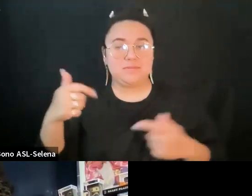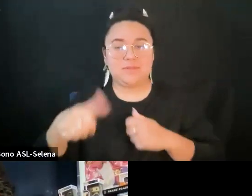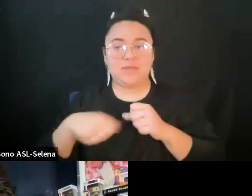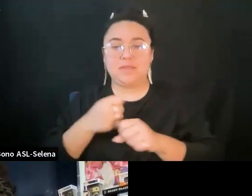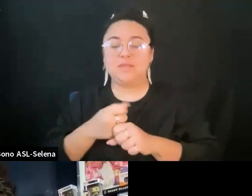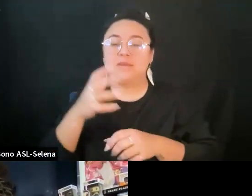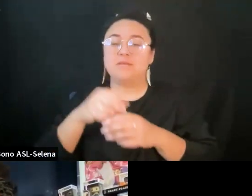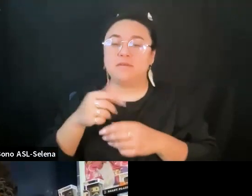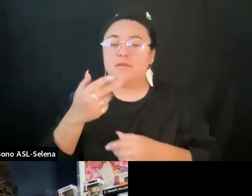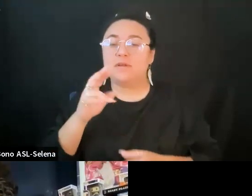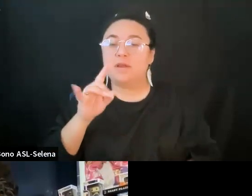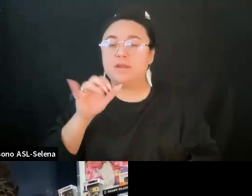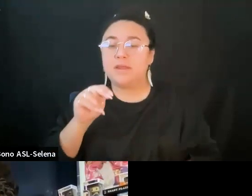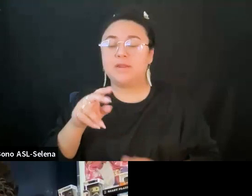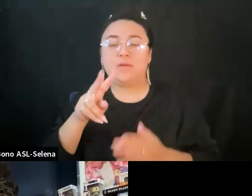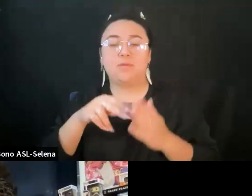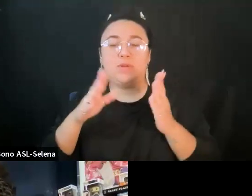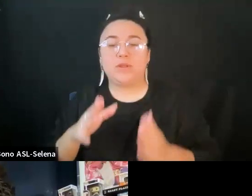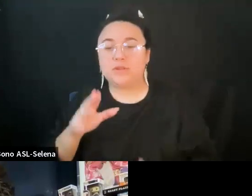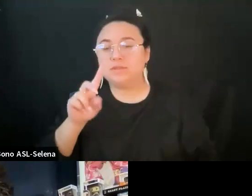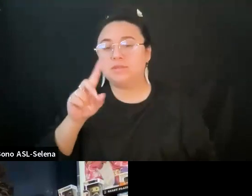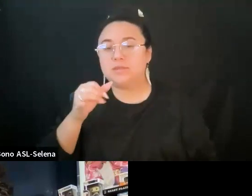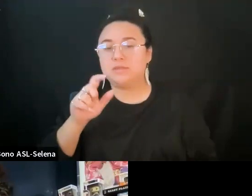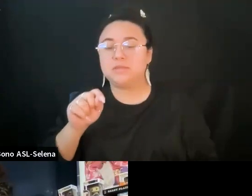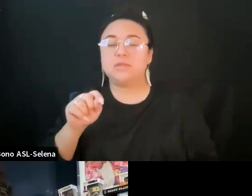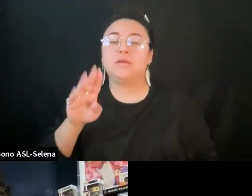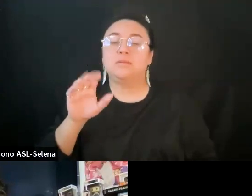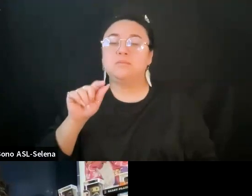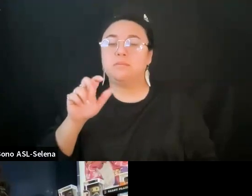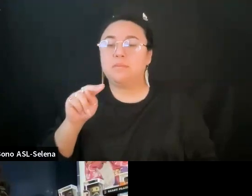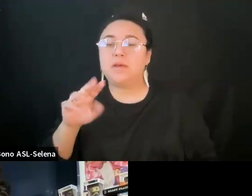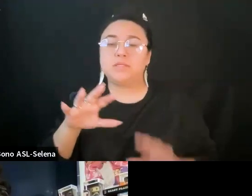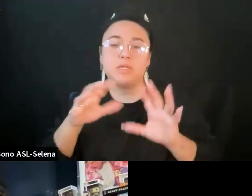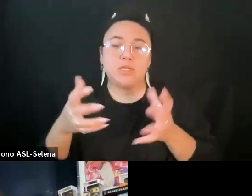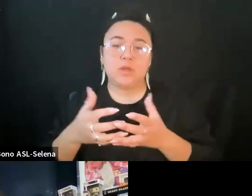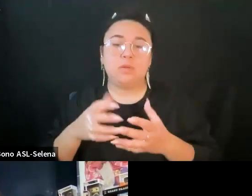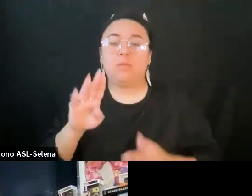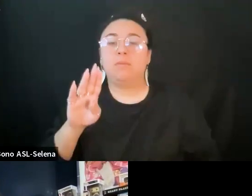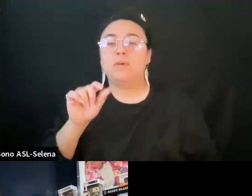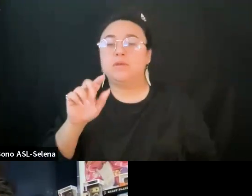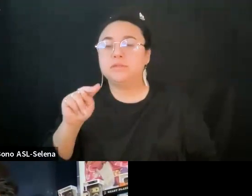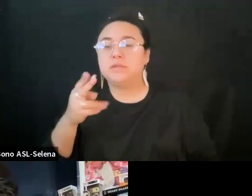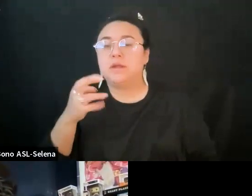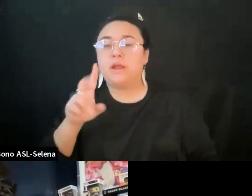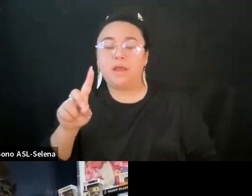Guardian, Reader's Digest, the Boston Globe, Boston Herald, and Boston Magazine. You might see a theme